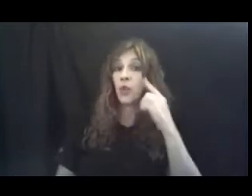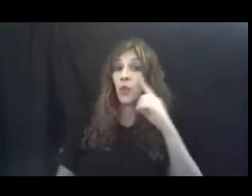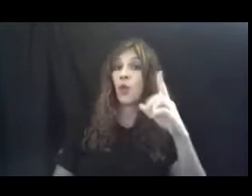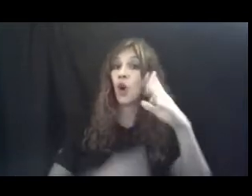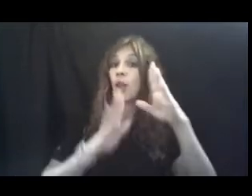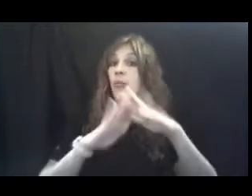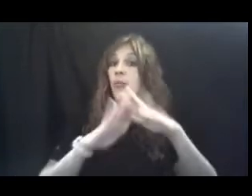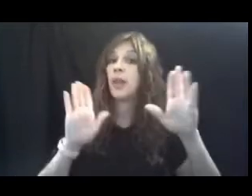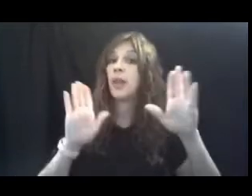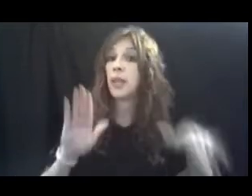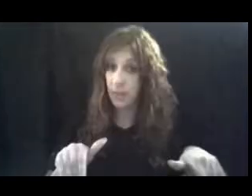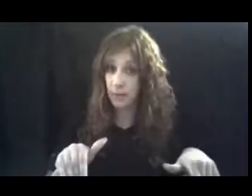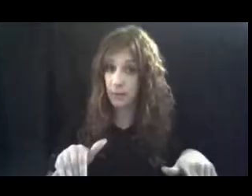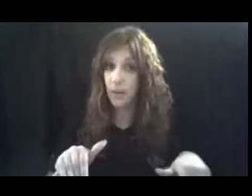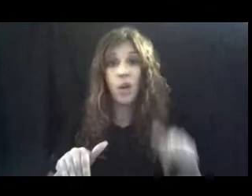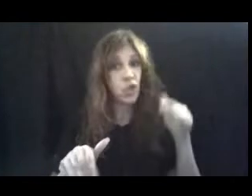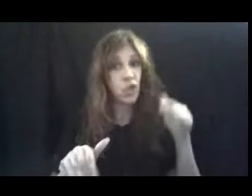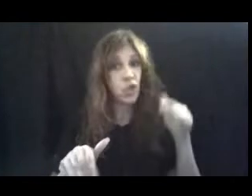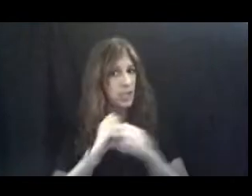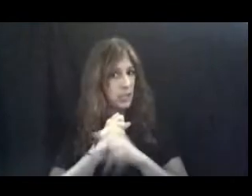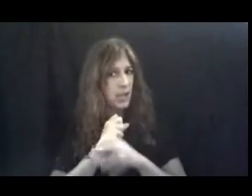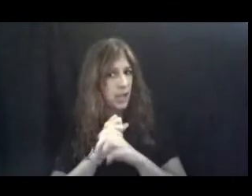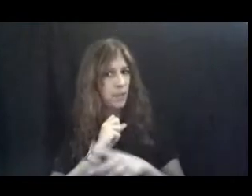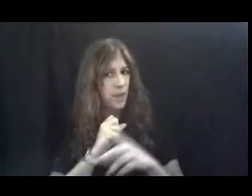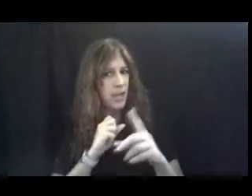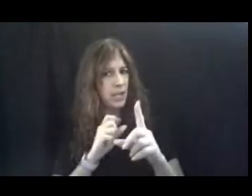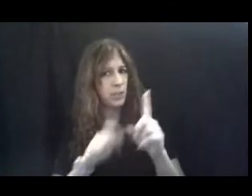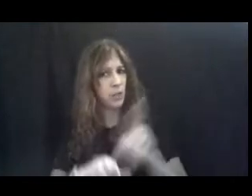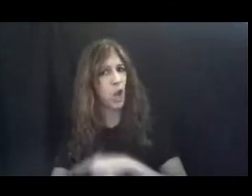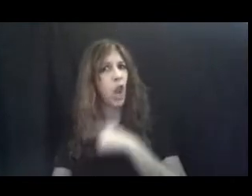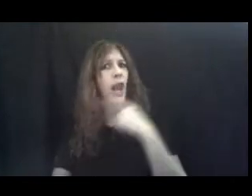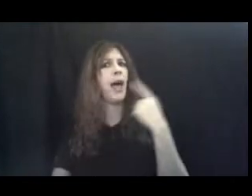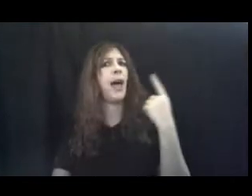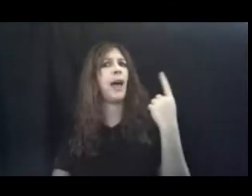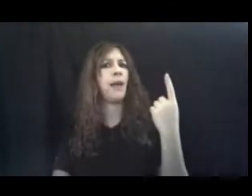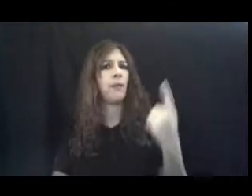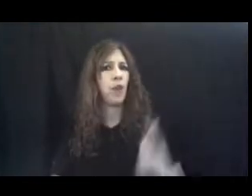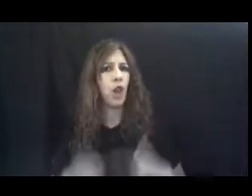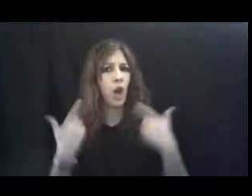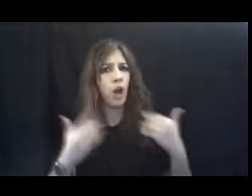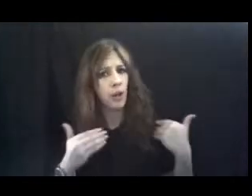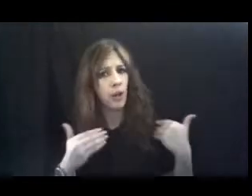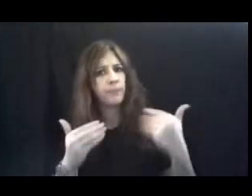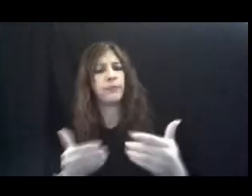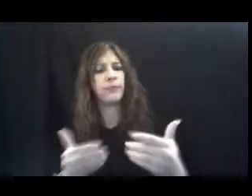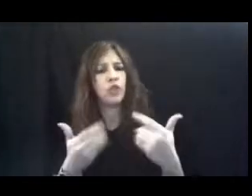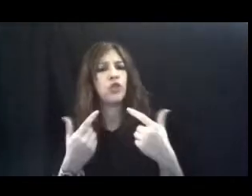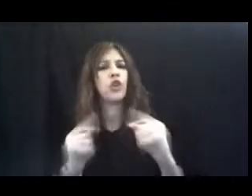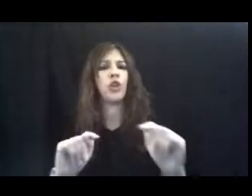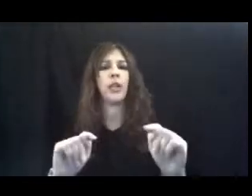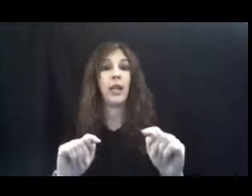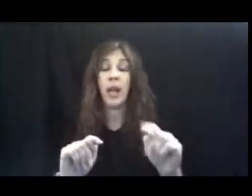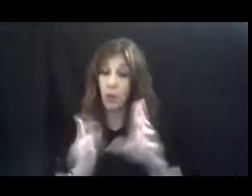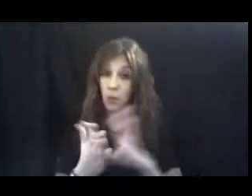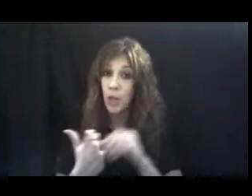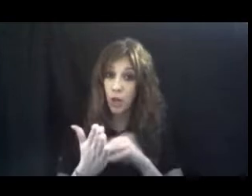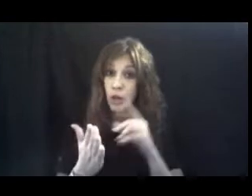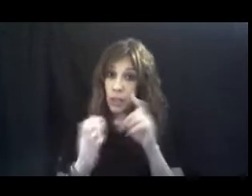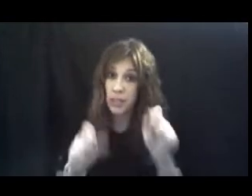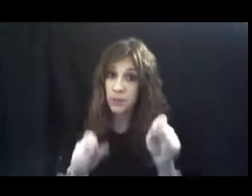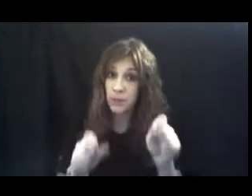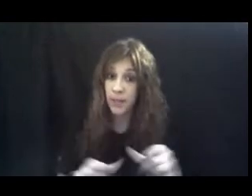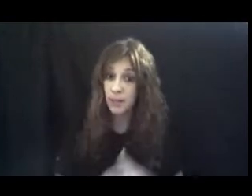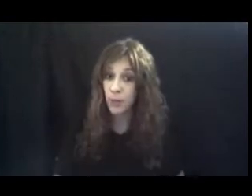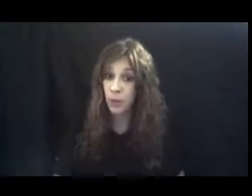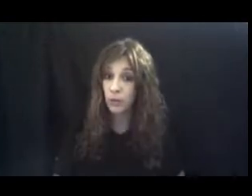it's a lifelong journey now since I found out and learned that it is possible. Because there hasn't